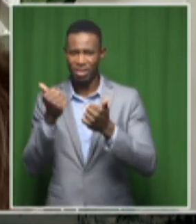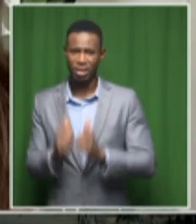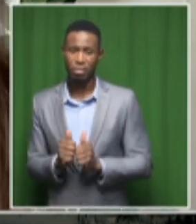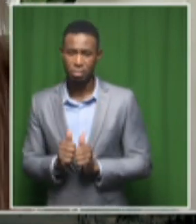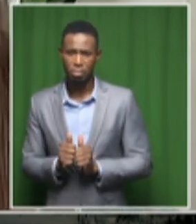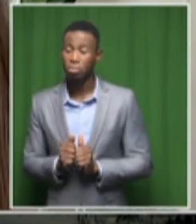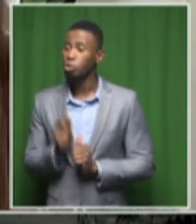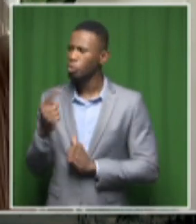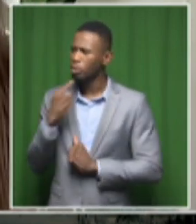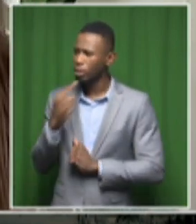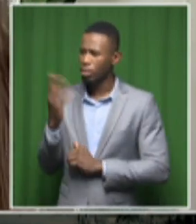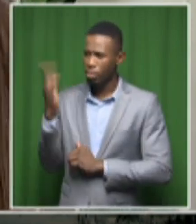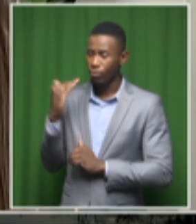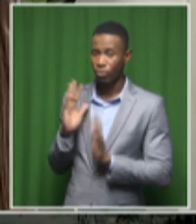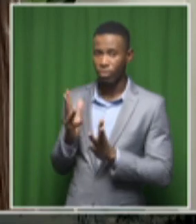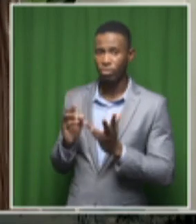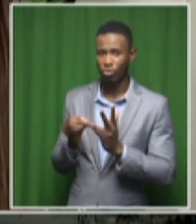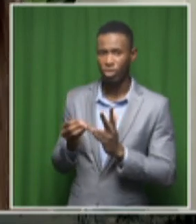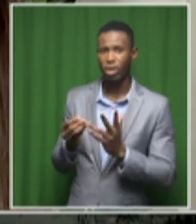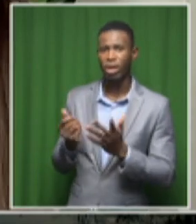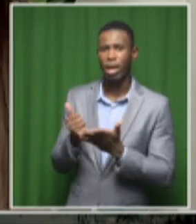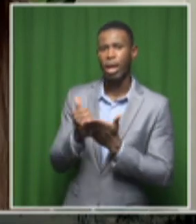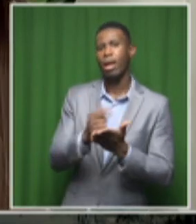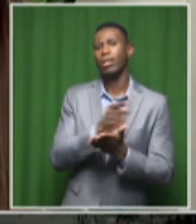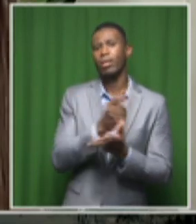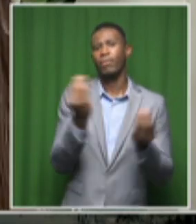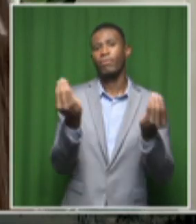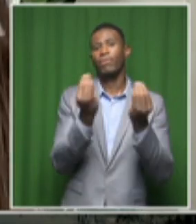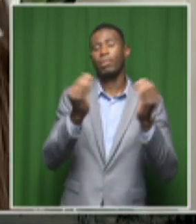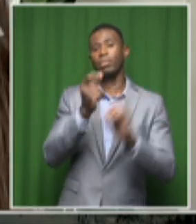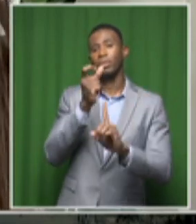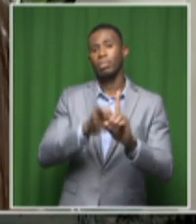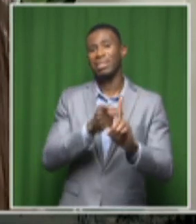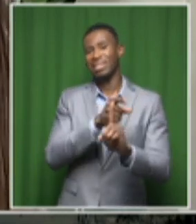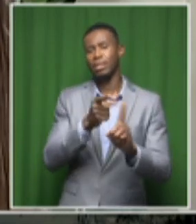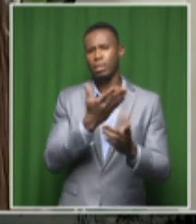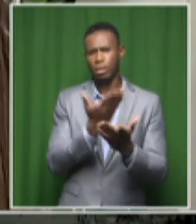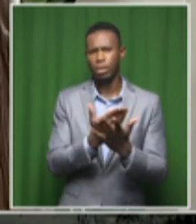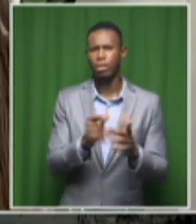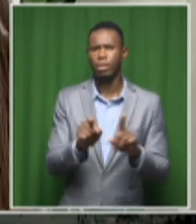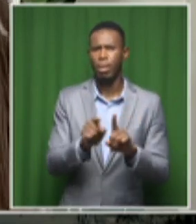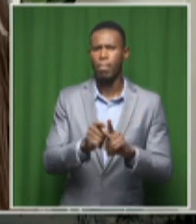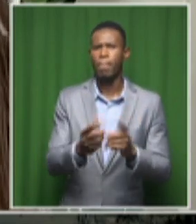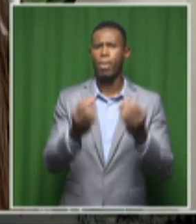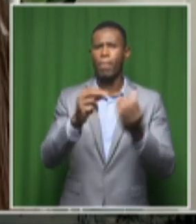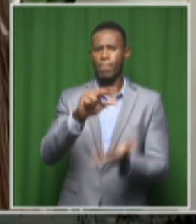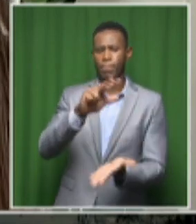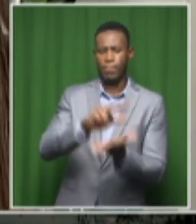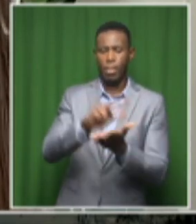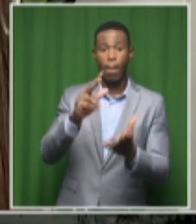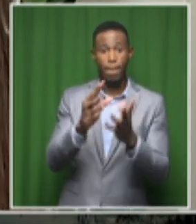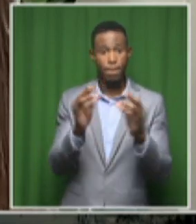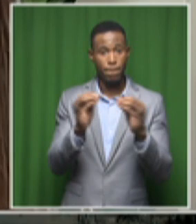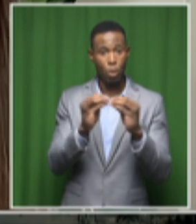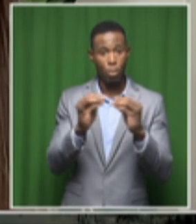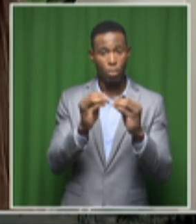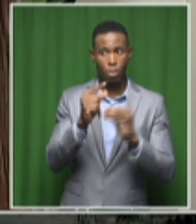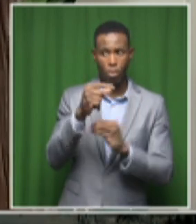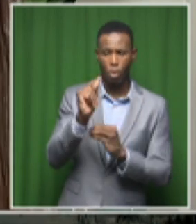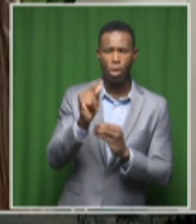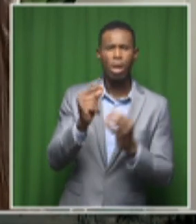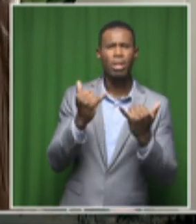challenging. Can you elaborate on how the verification process has changed since Instagram started selling the verification badge?